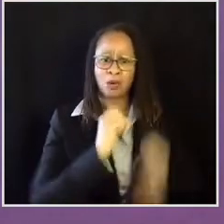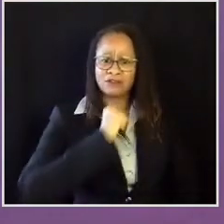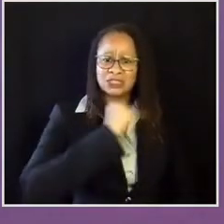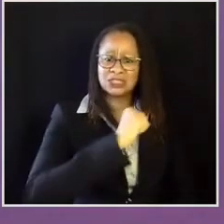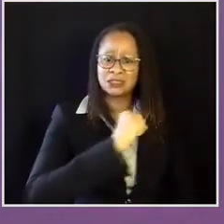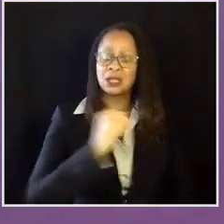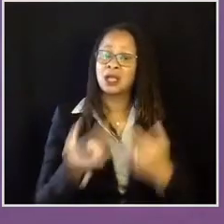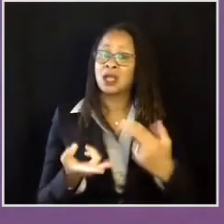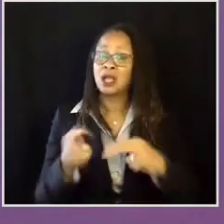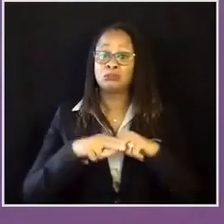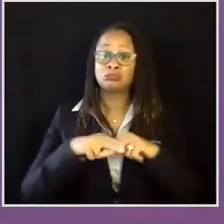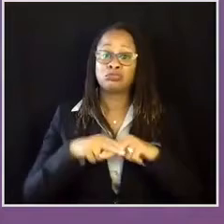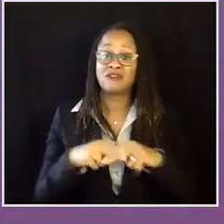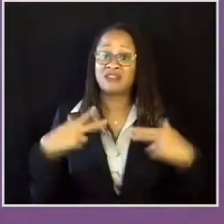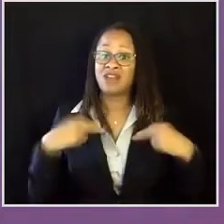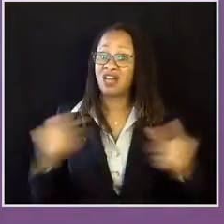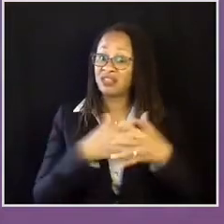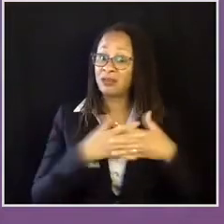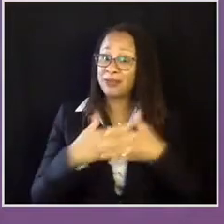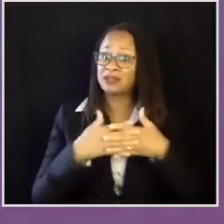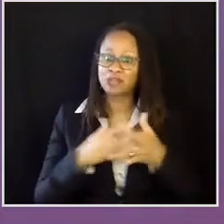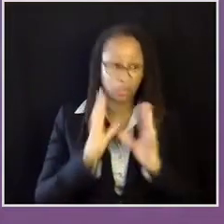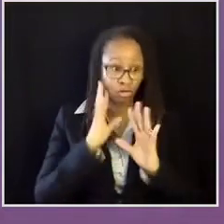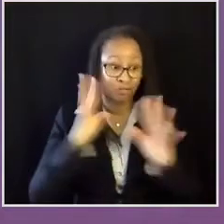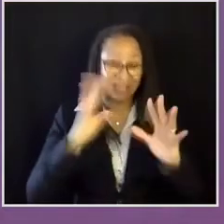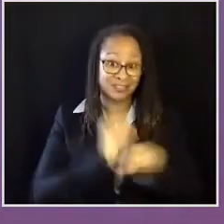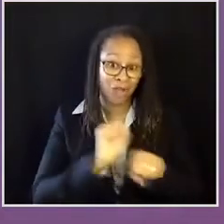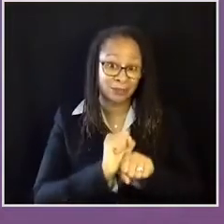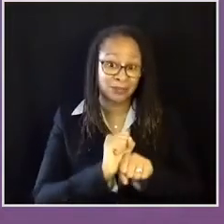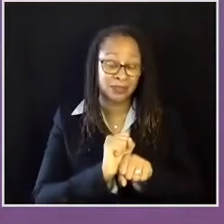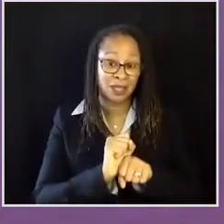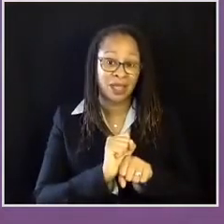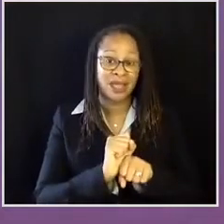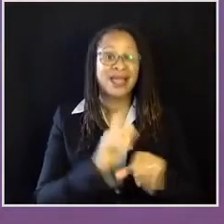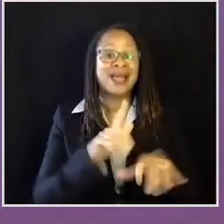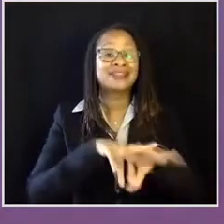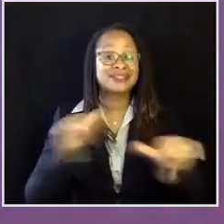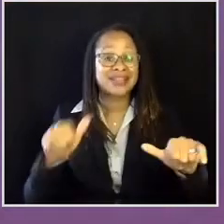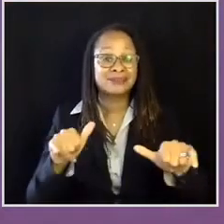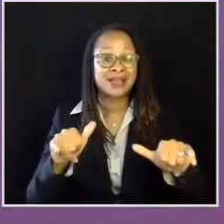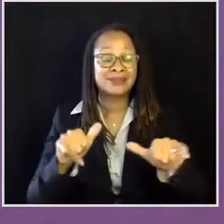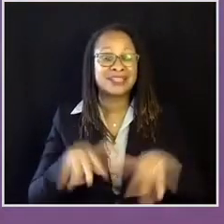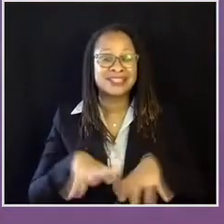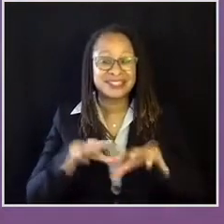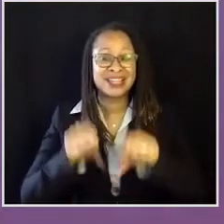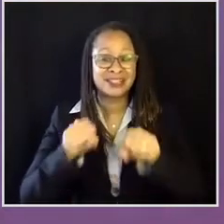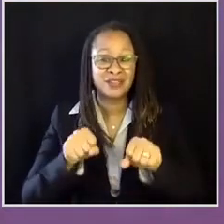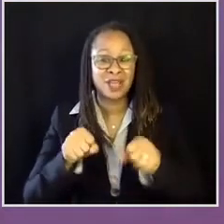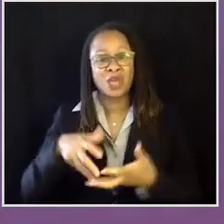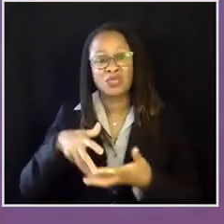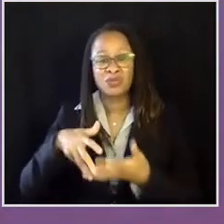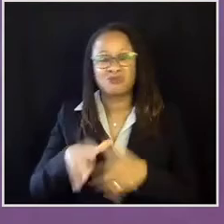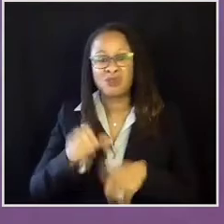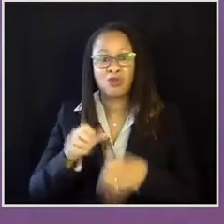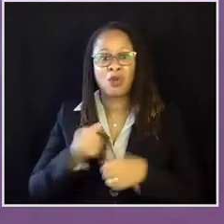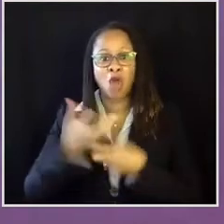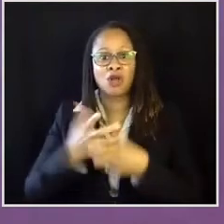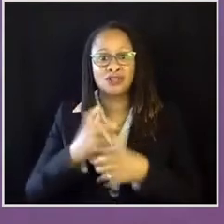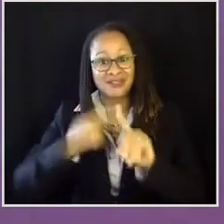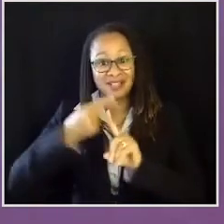and creating millions of good-paying jobs, while at the same time tackling the root causes of climate change.